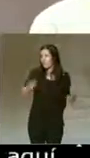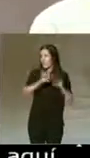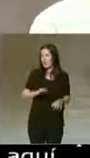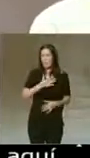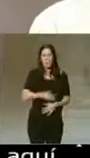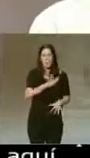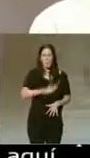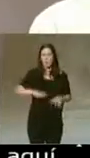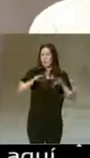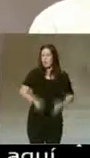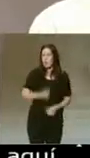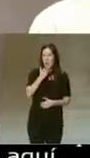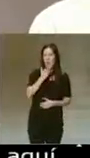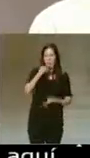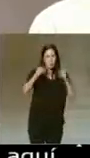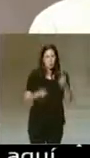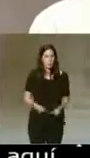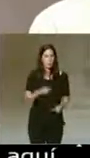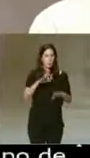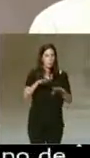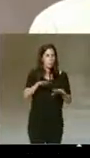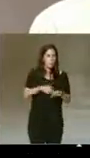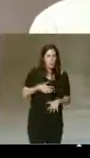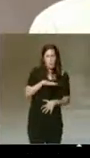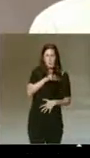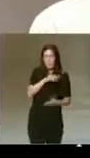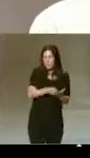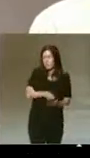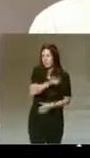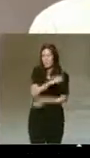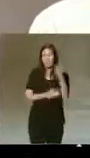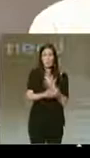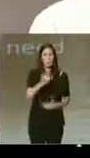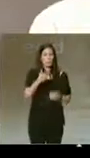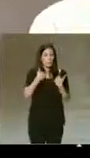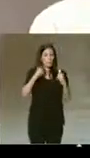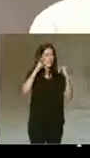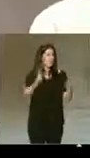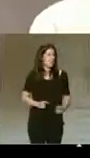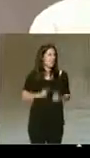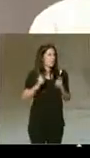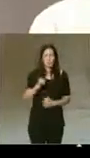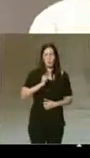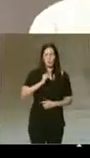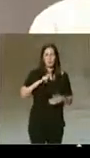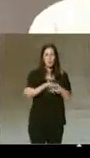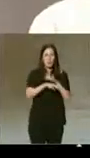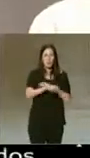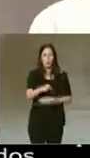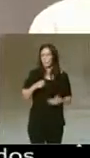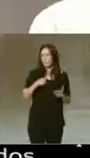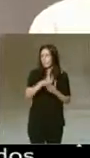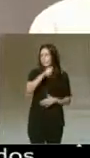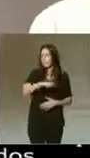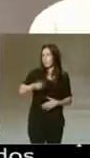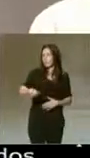the testing stages. We don't really need to allocate a specific budget for it. But nevertheless, I try